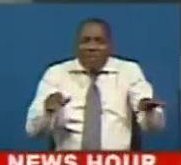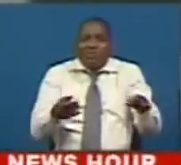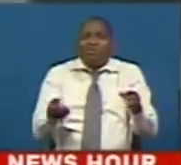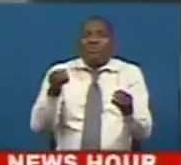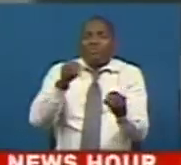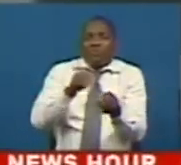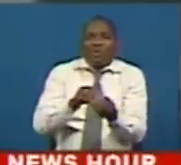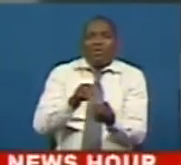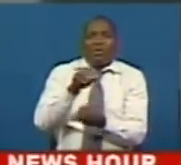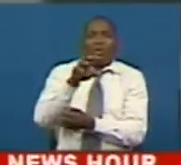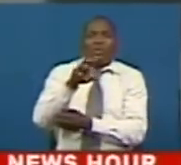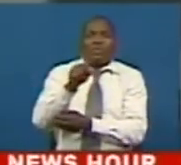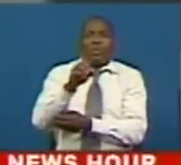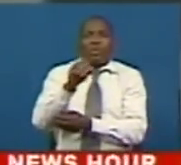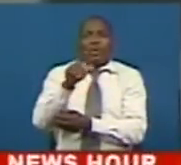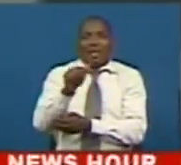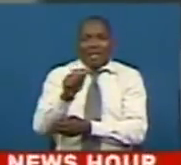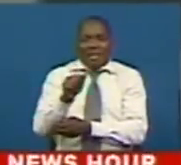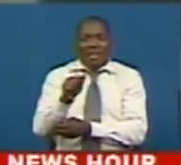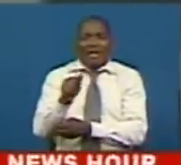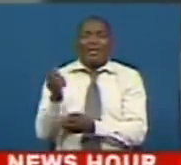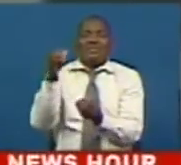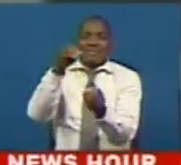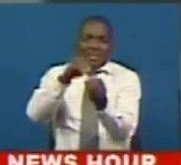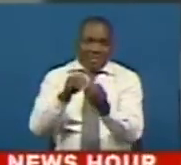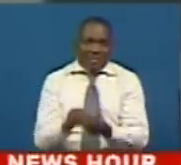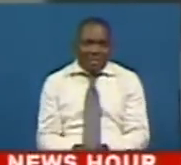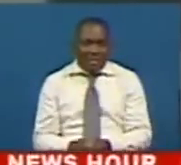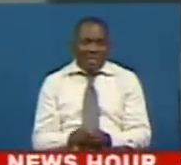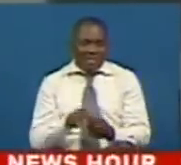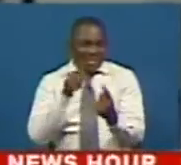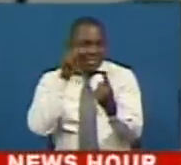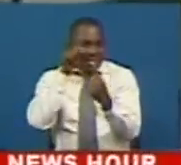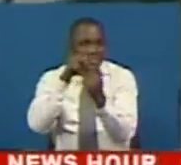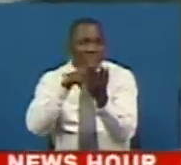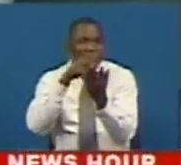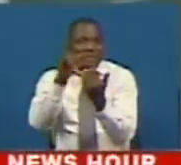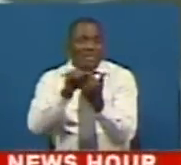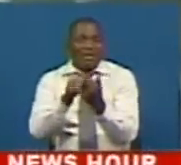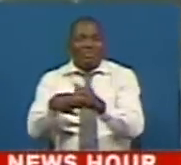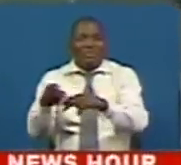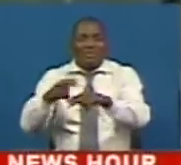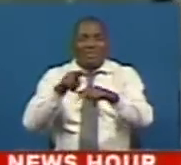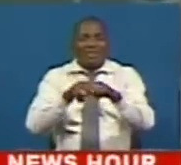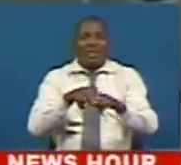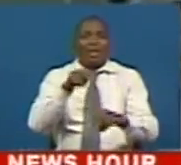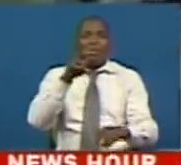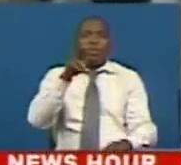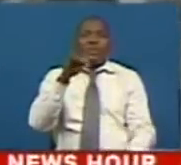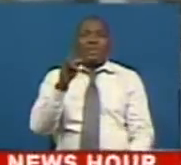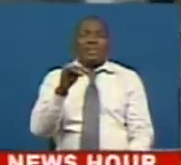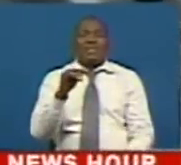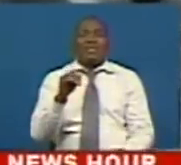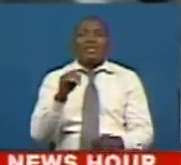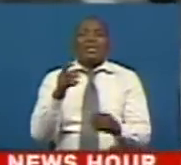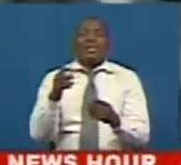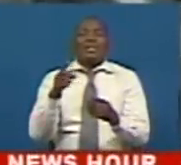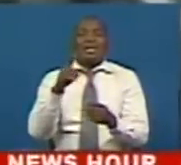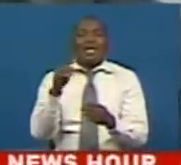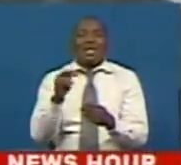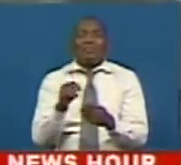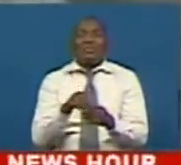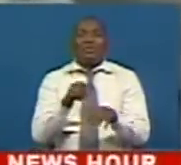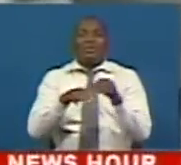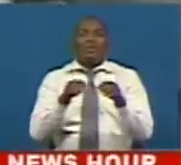include renewable sources of power like solar. The target project is to increase Bui Dam's installed capacity of